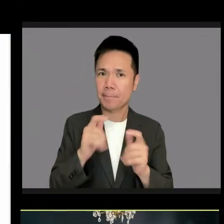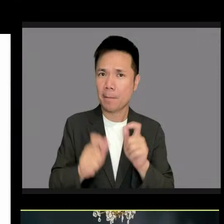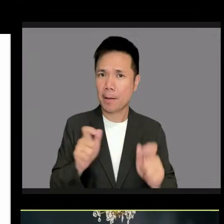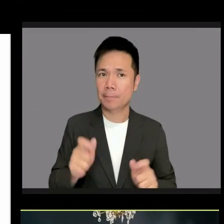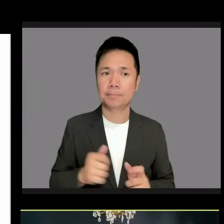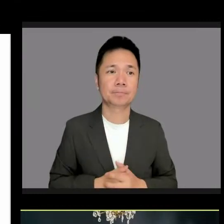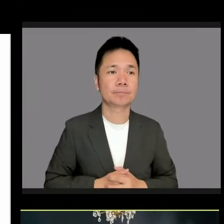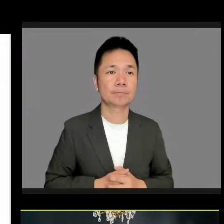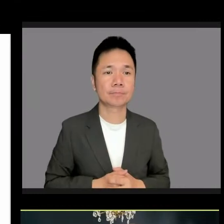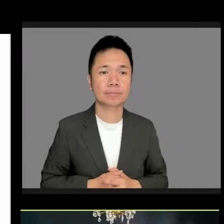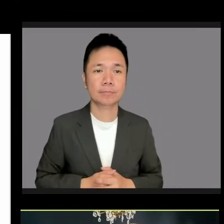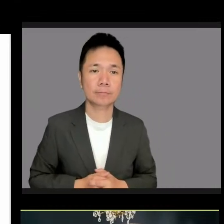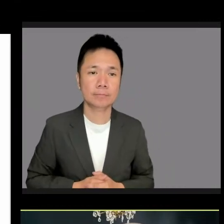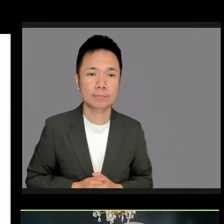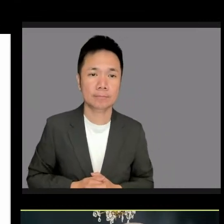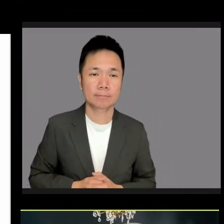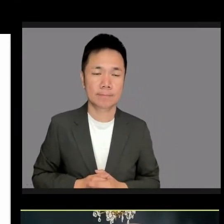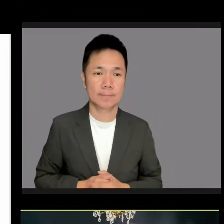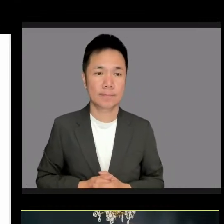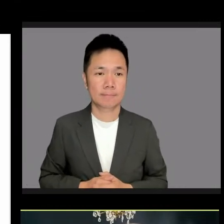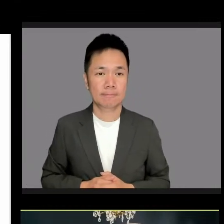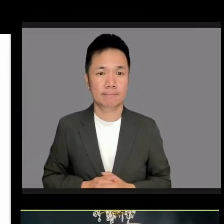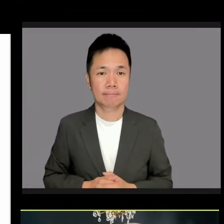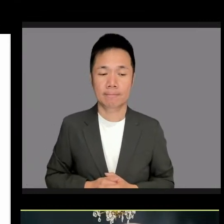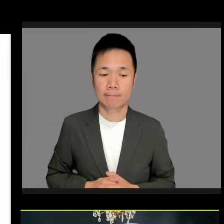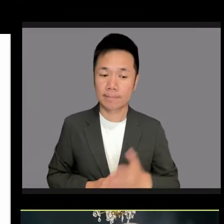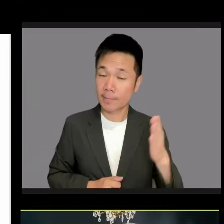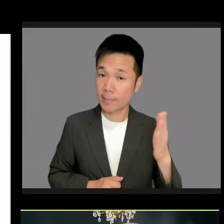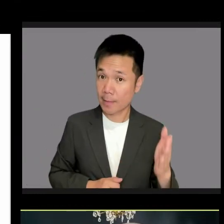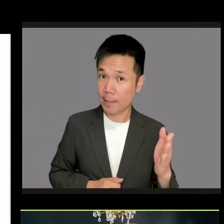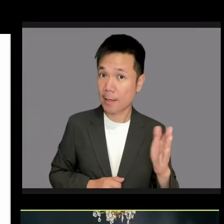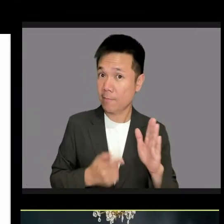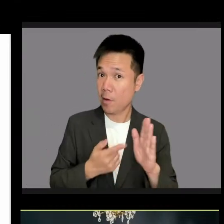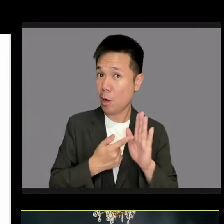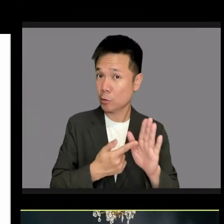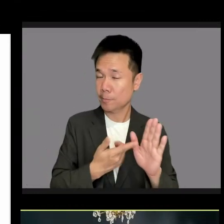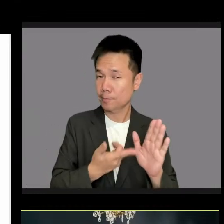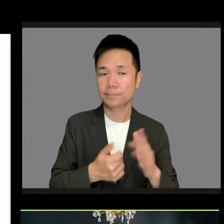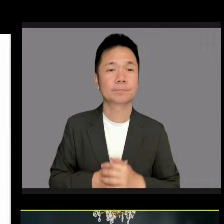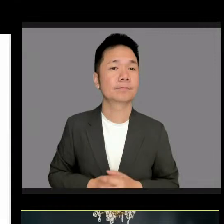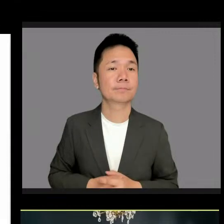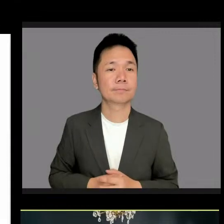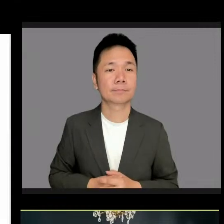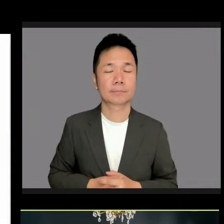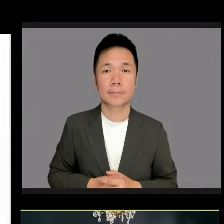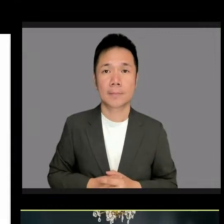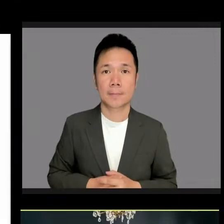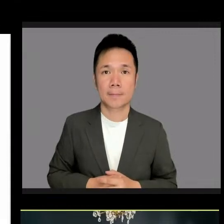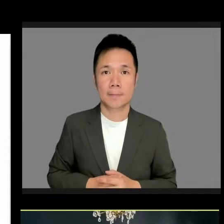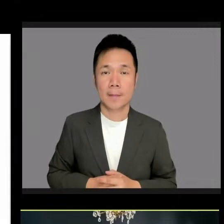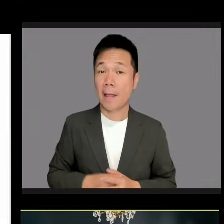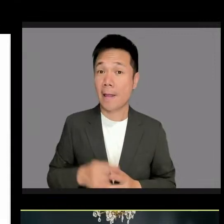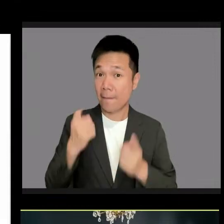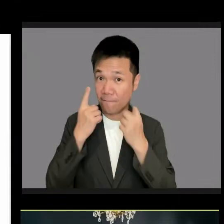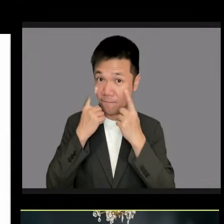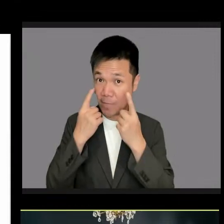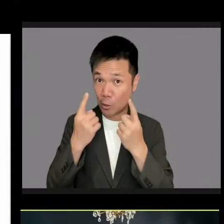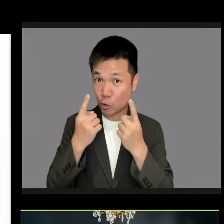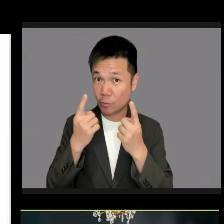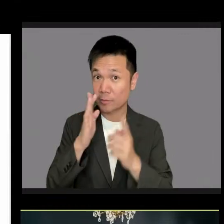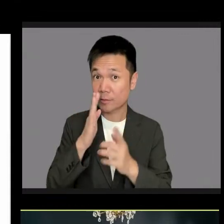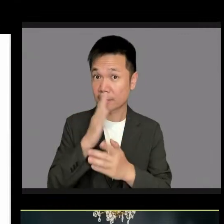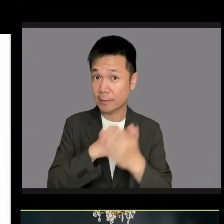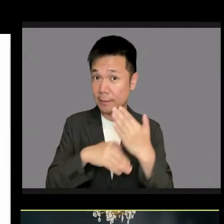So let's talk through these types of disabilities as they relate to manual testing. So of course, when we're talking about a visual disability, we